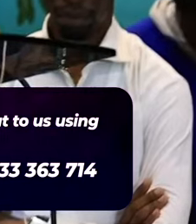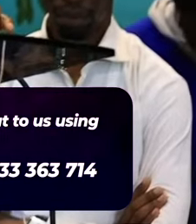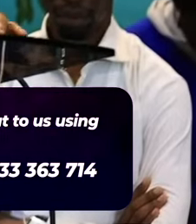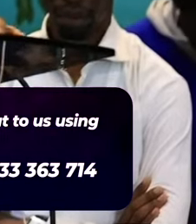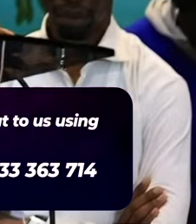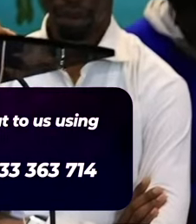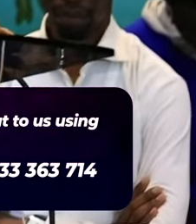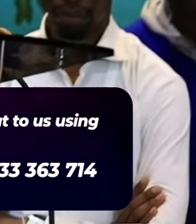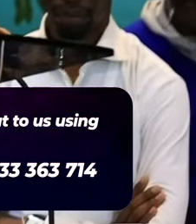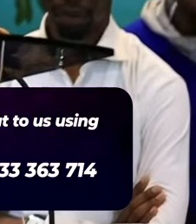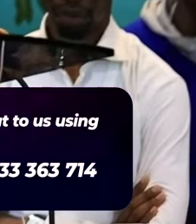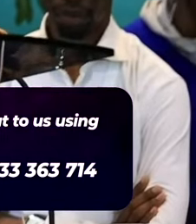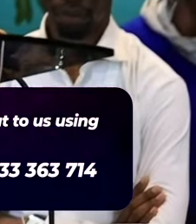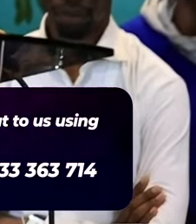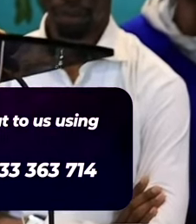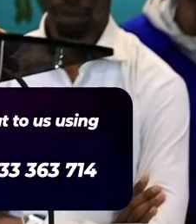we pray.